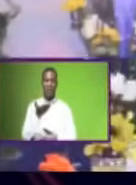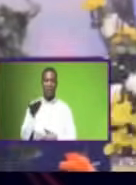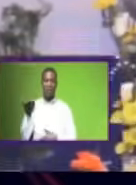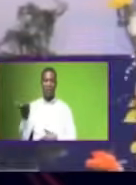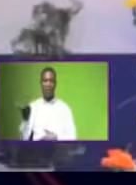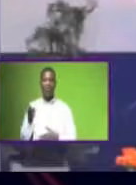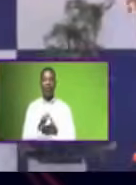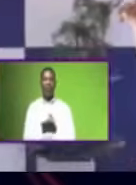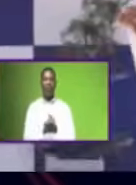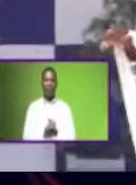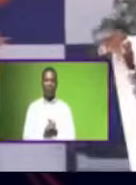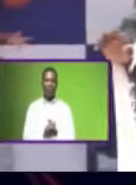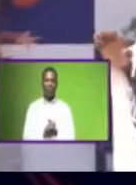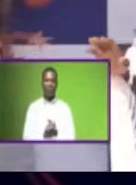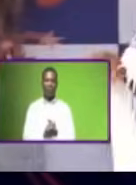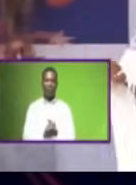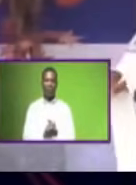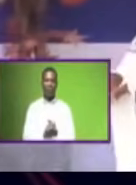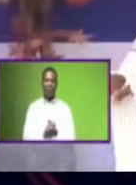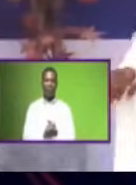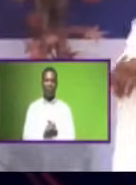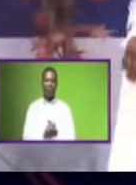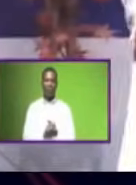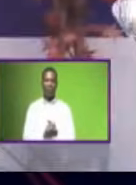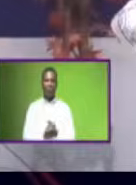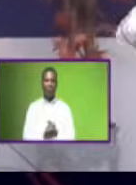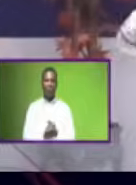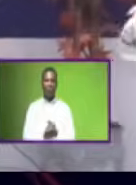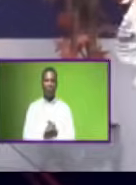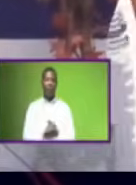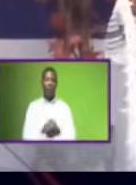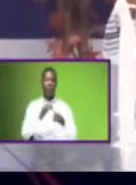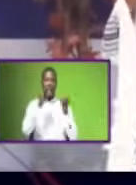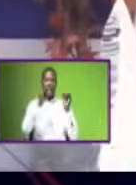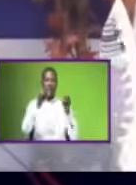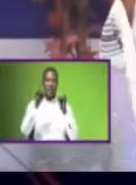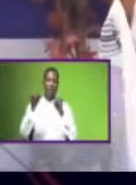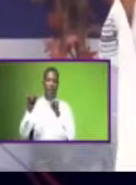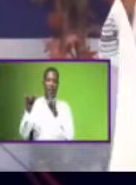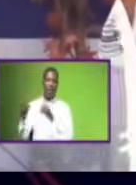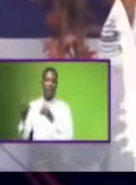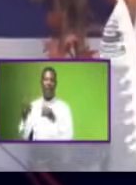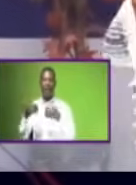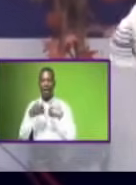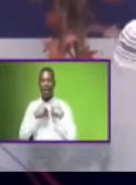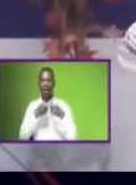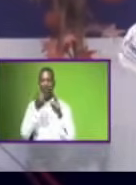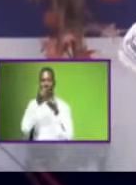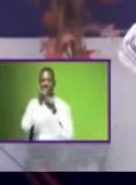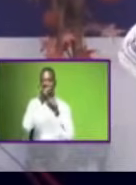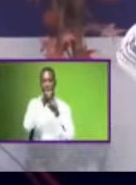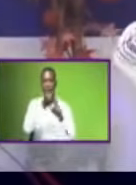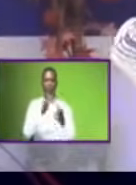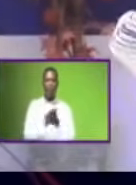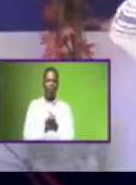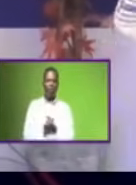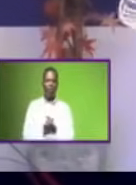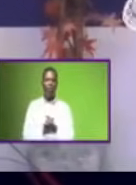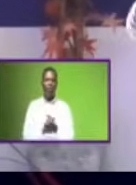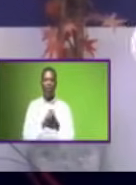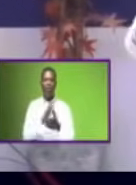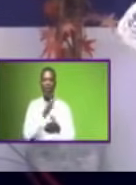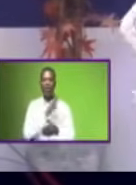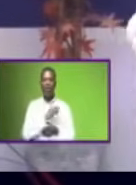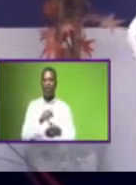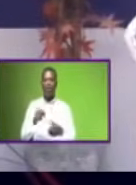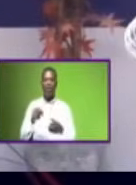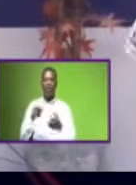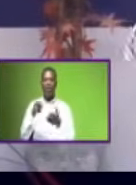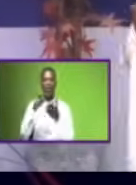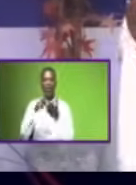It is three things here. Everyone has his